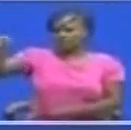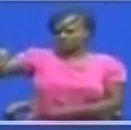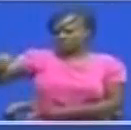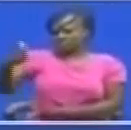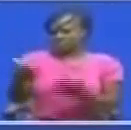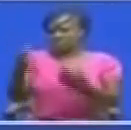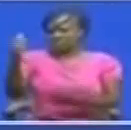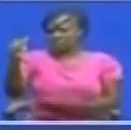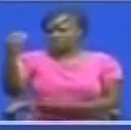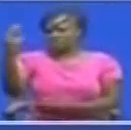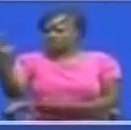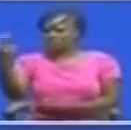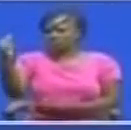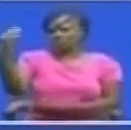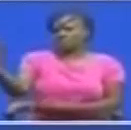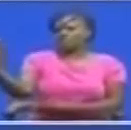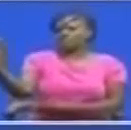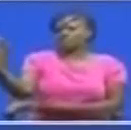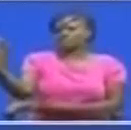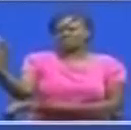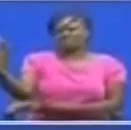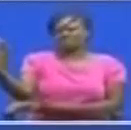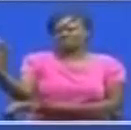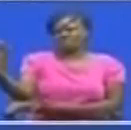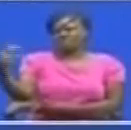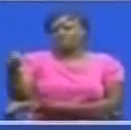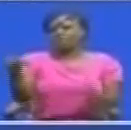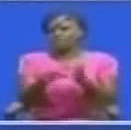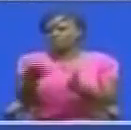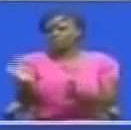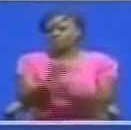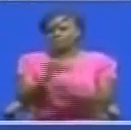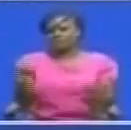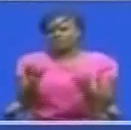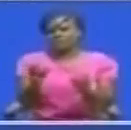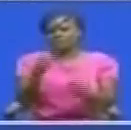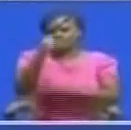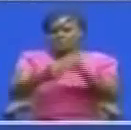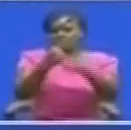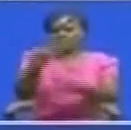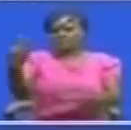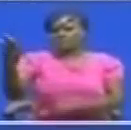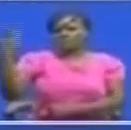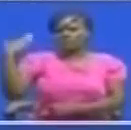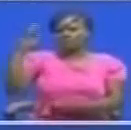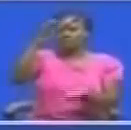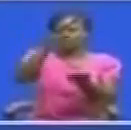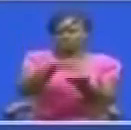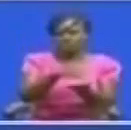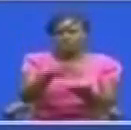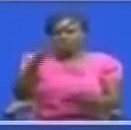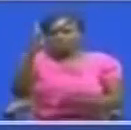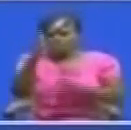about 52-53. Yeah. But that's not really the problem. I think up to and until about 3 years ago, it had come down right up to